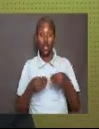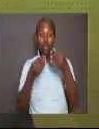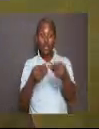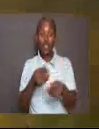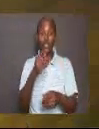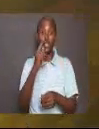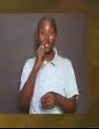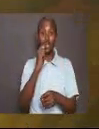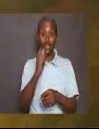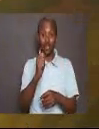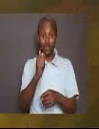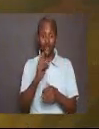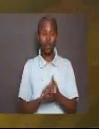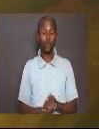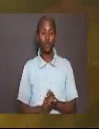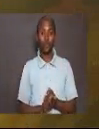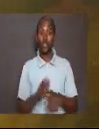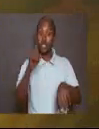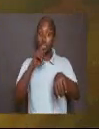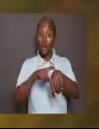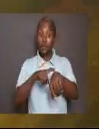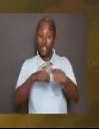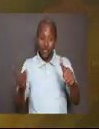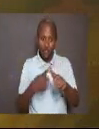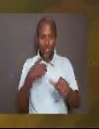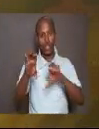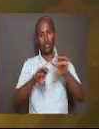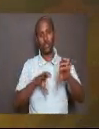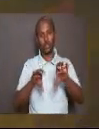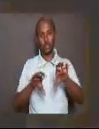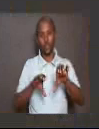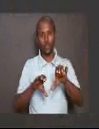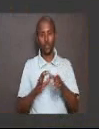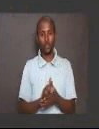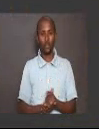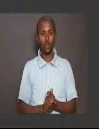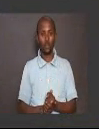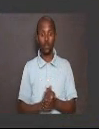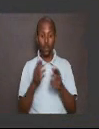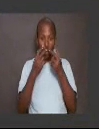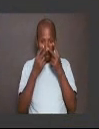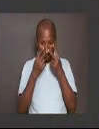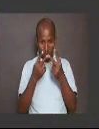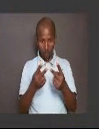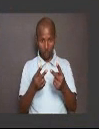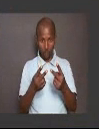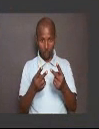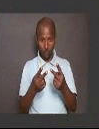guaranteed. It is time for our first activity, everyone. Observe this graph.